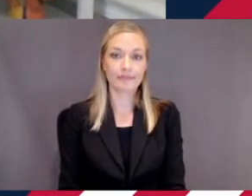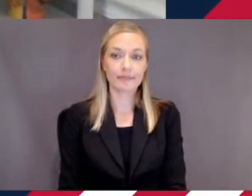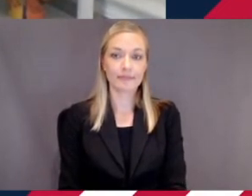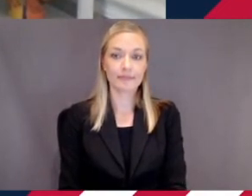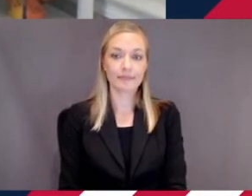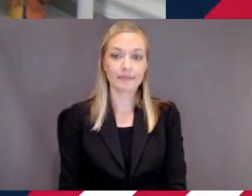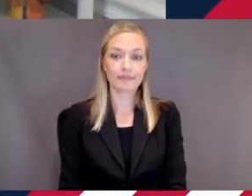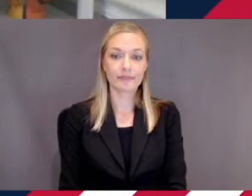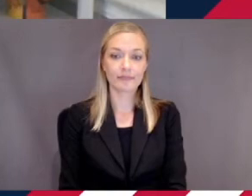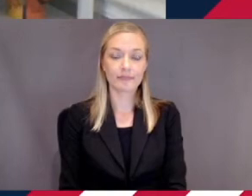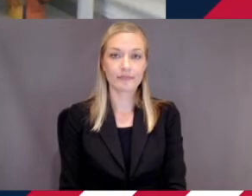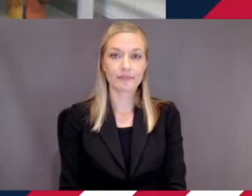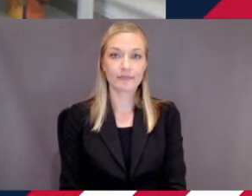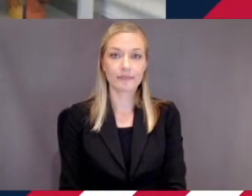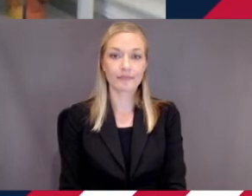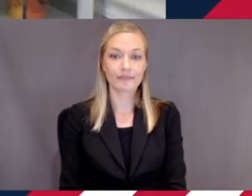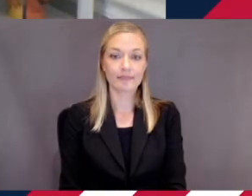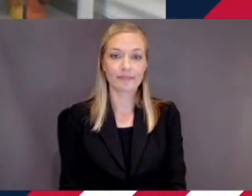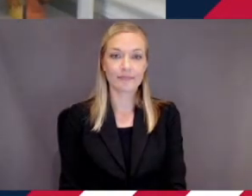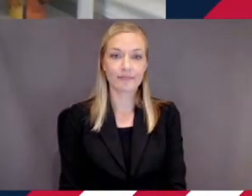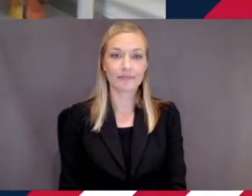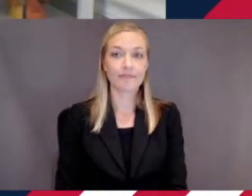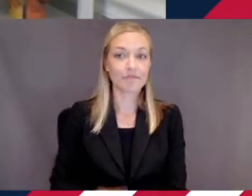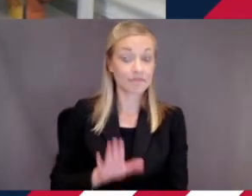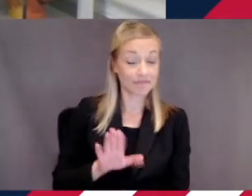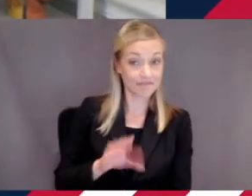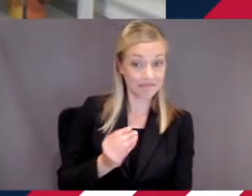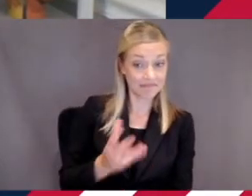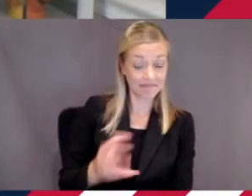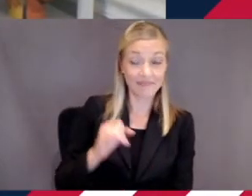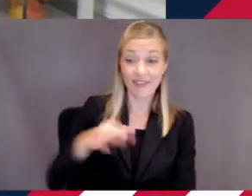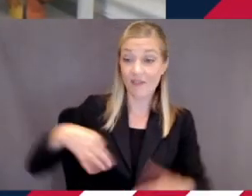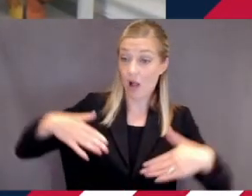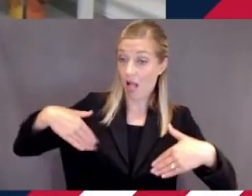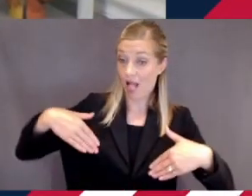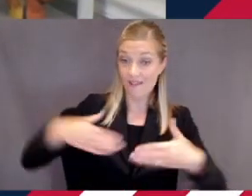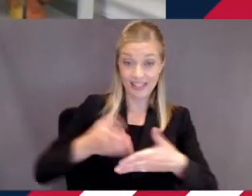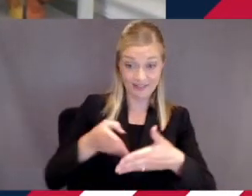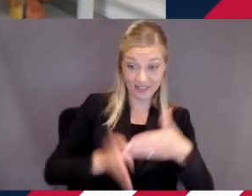If you haven't voted, Rules members, please cast your vote.